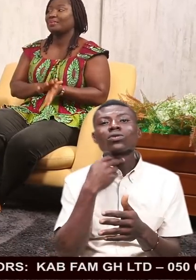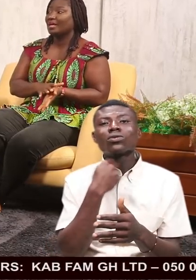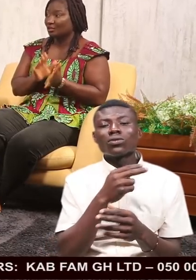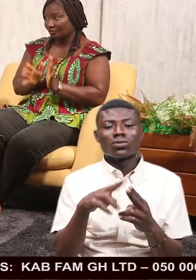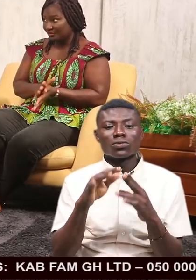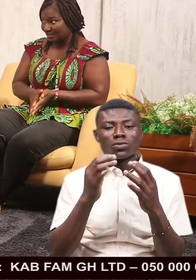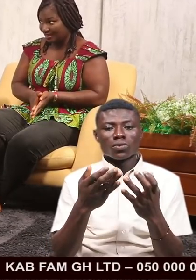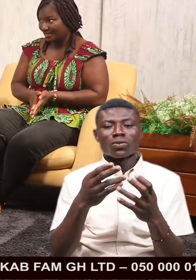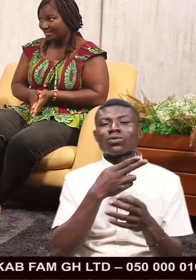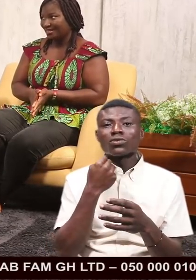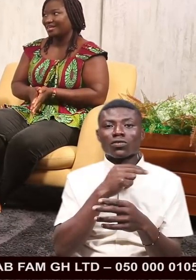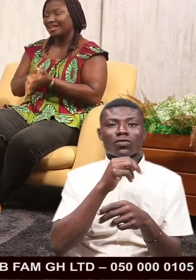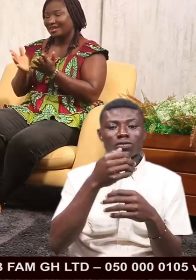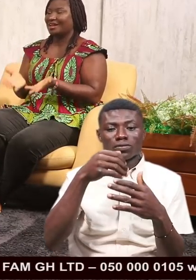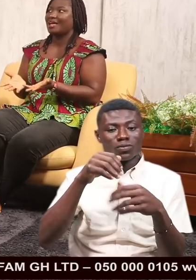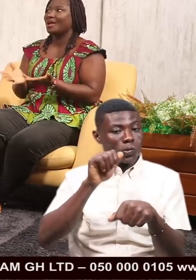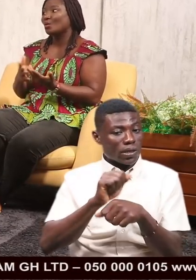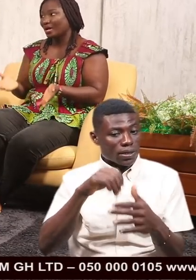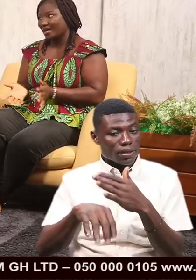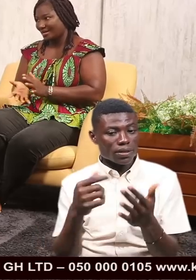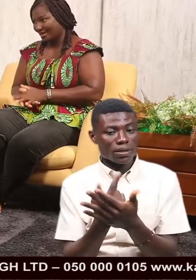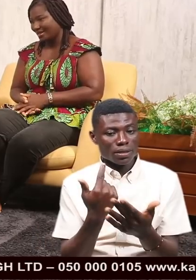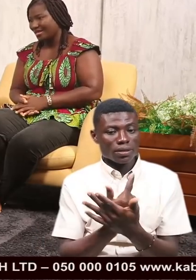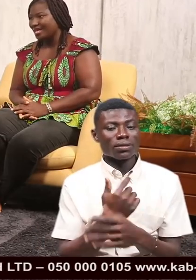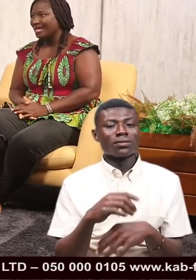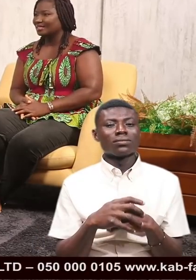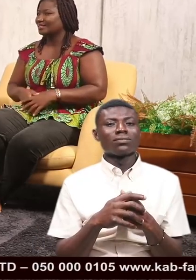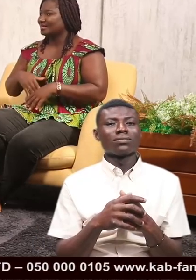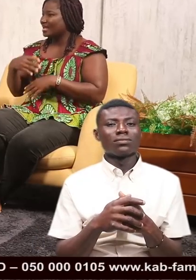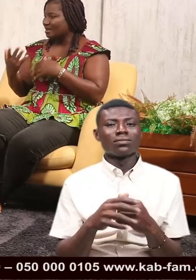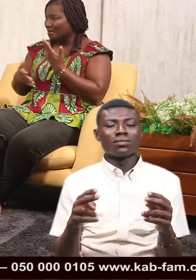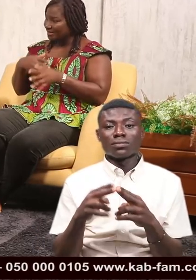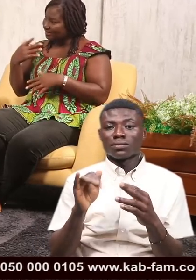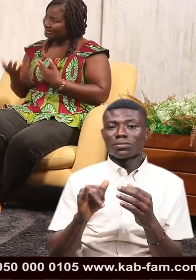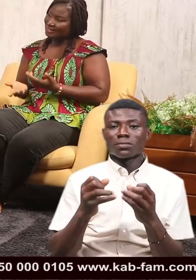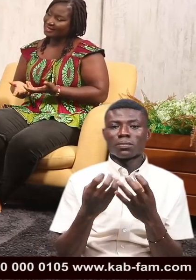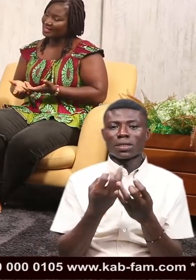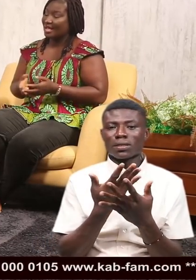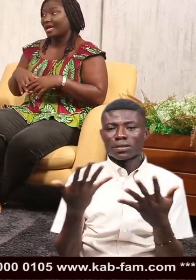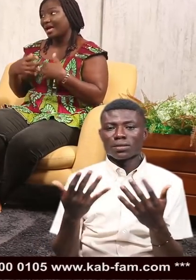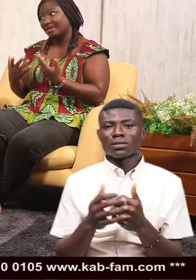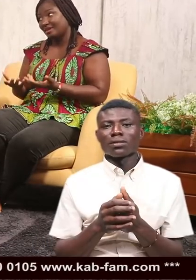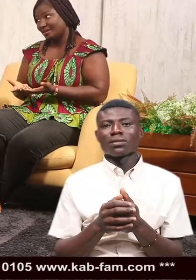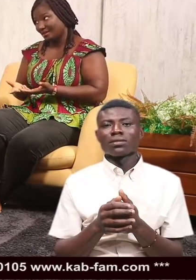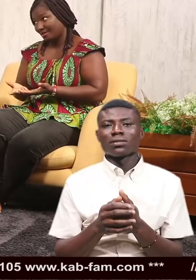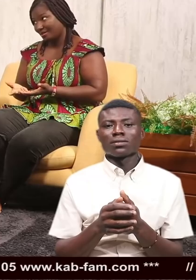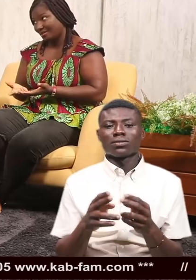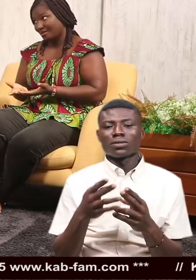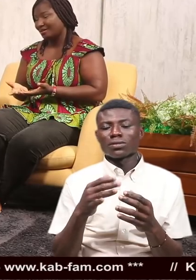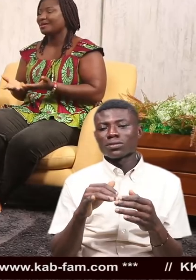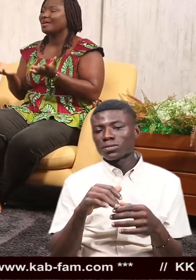Into a bepe as of di na elgana. Okay. In see any ma binti a nye